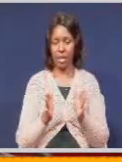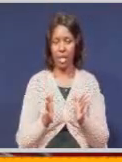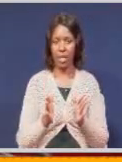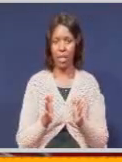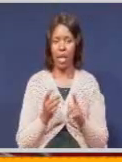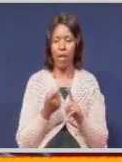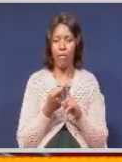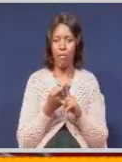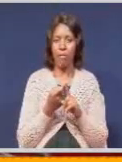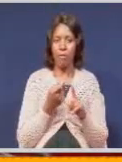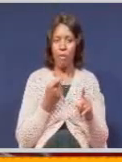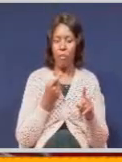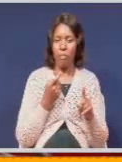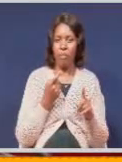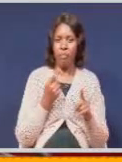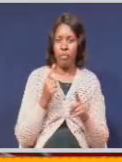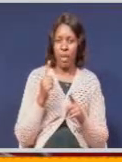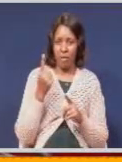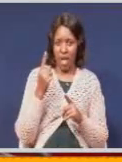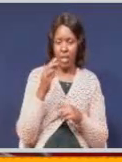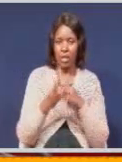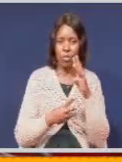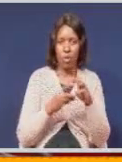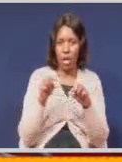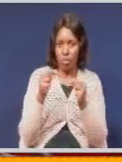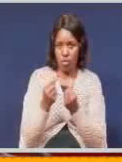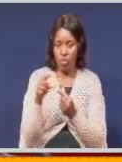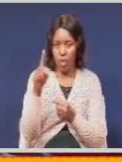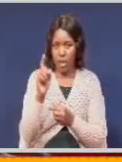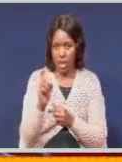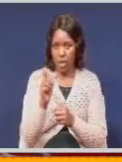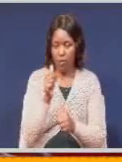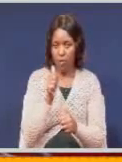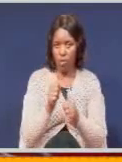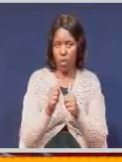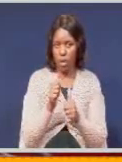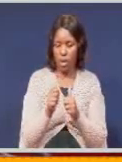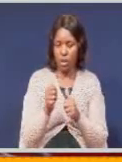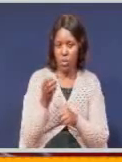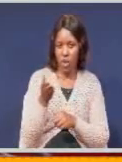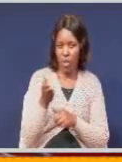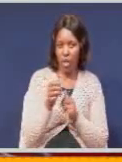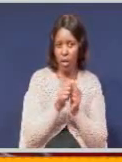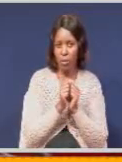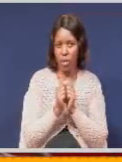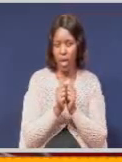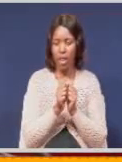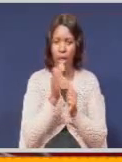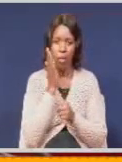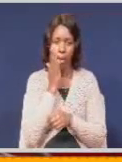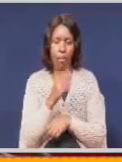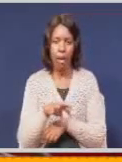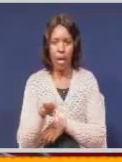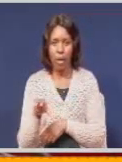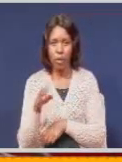From the one for the executive that we are there with governor, CCs,